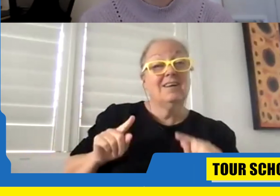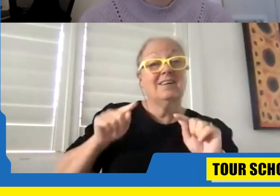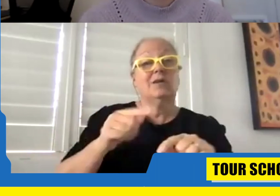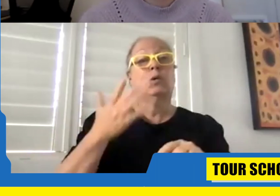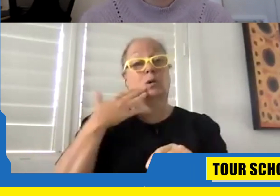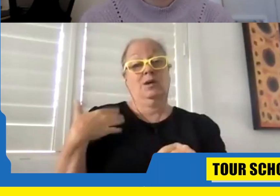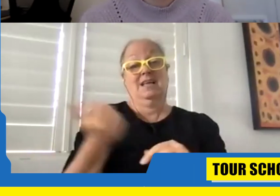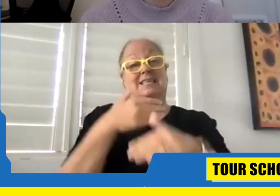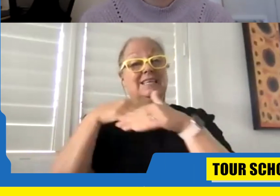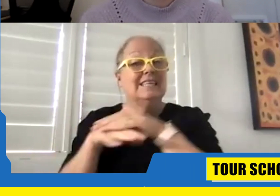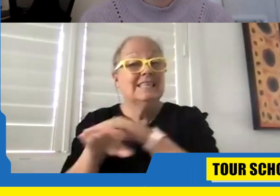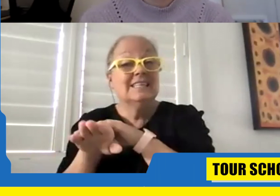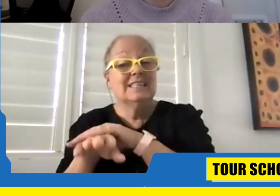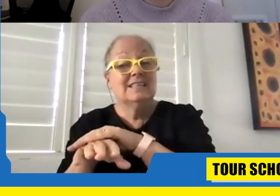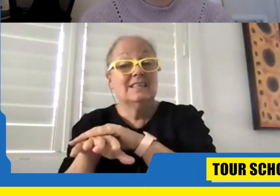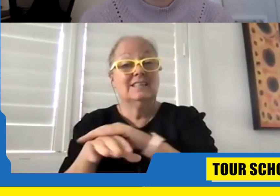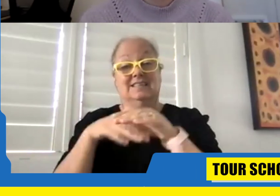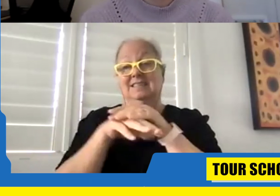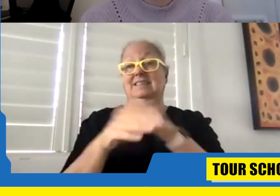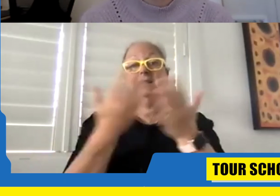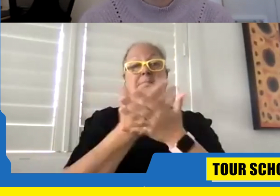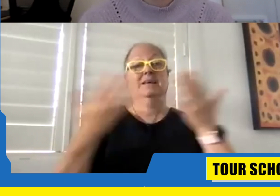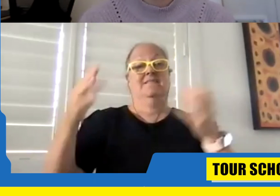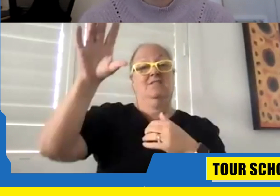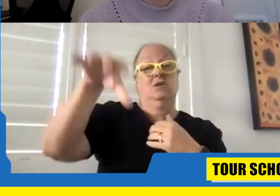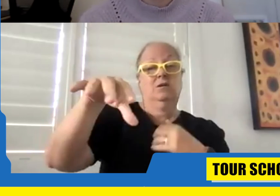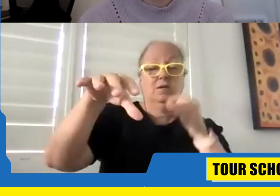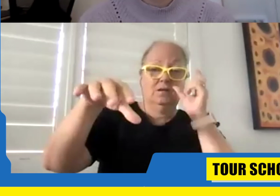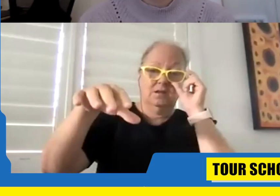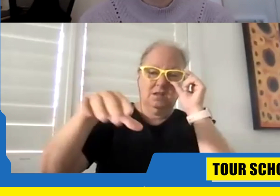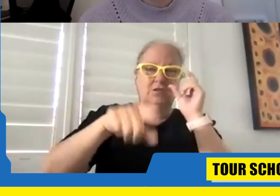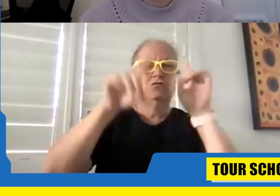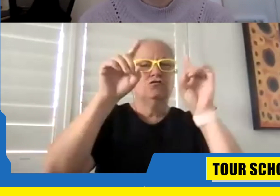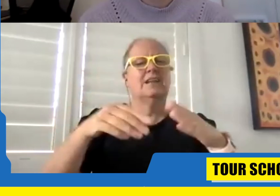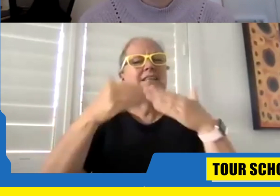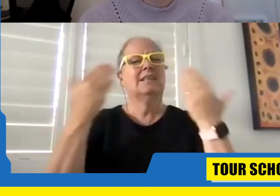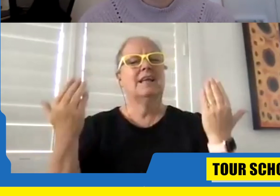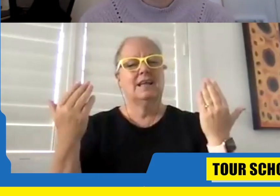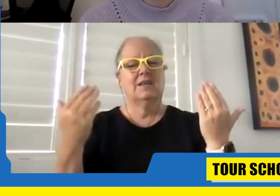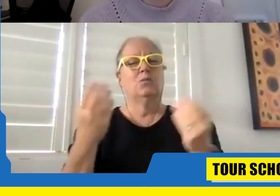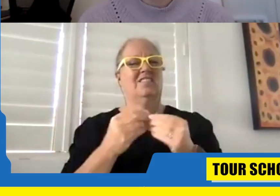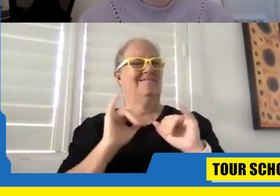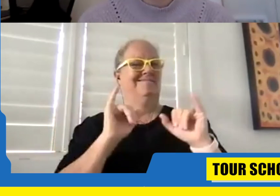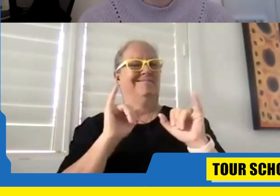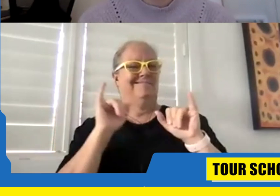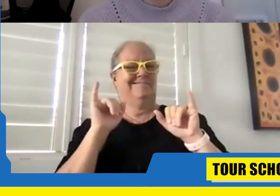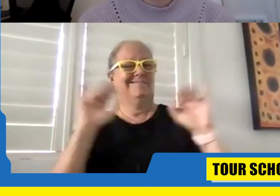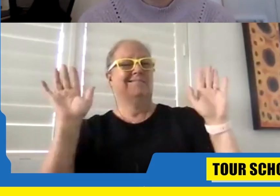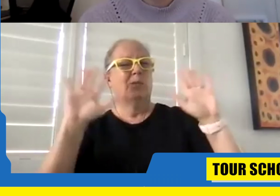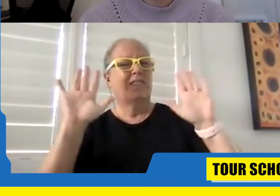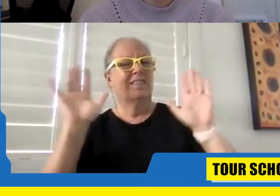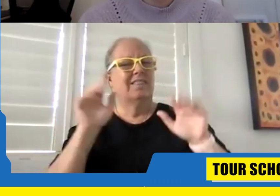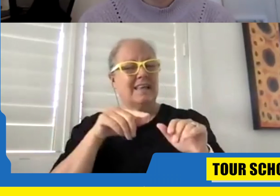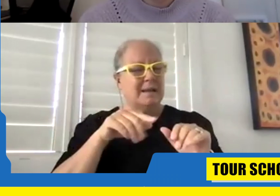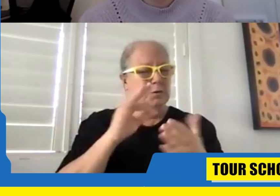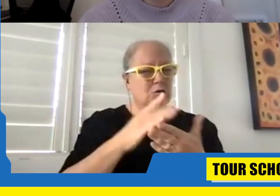inside into our big venue, because we had that Australia Day with the most hideous weather, I don't know if you remember,